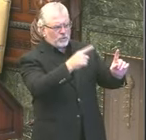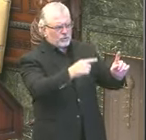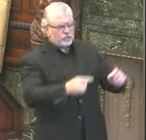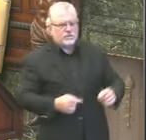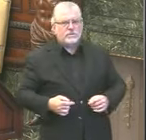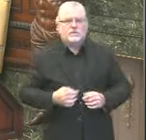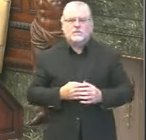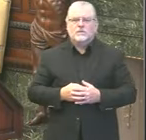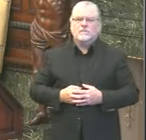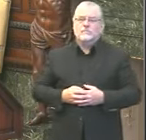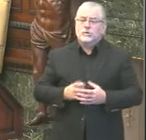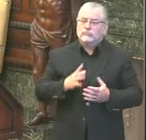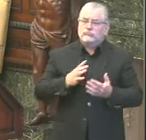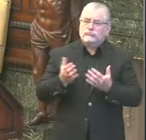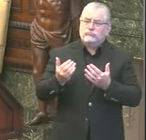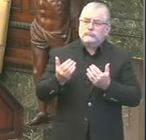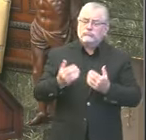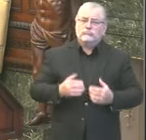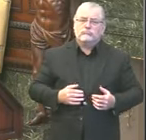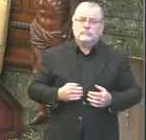Sure.